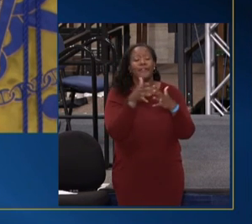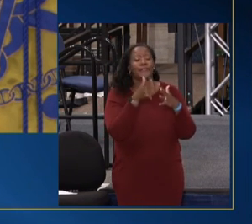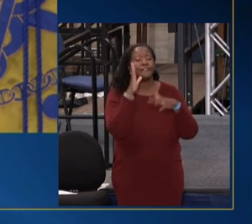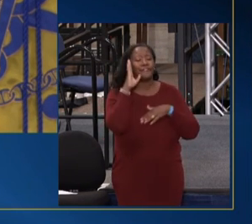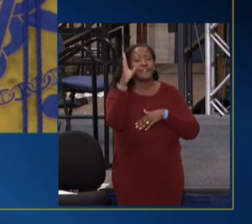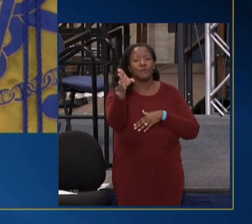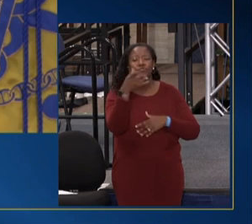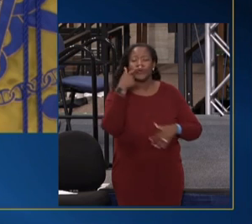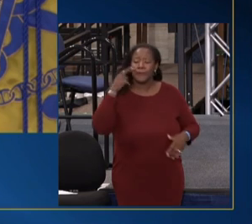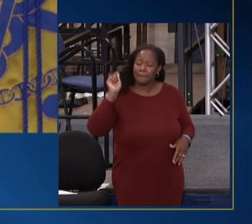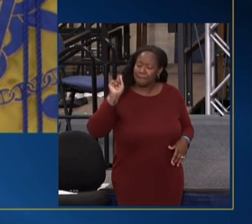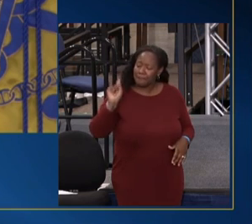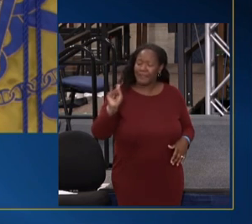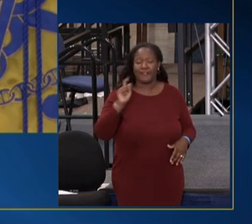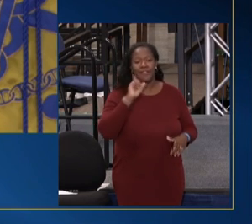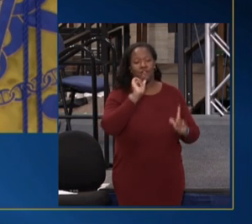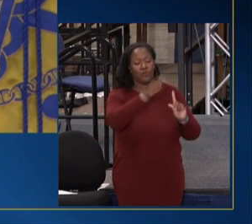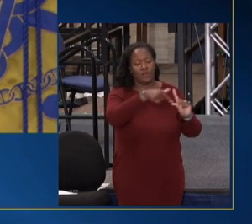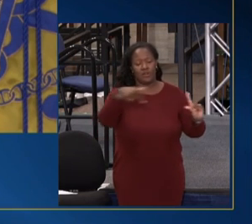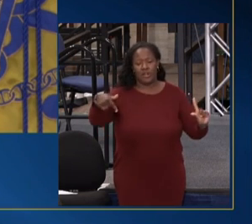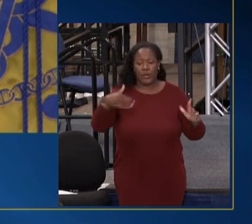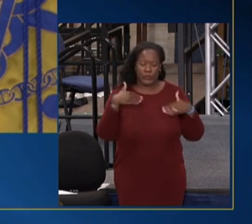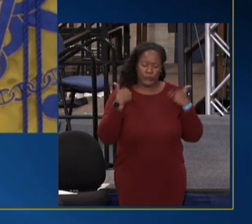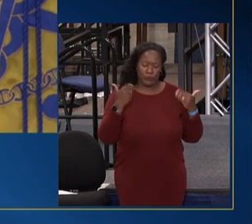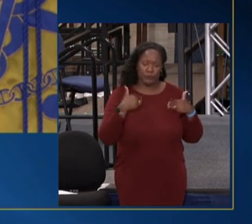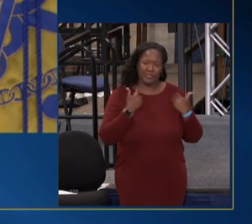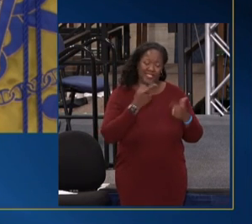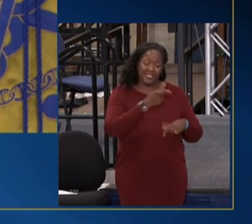who often face mental health crisis and other